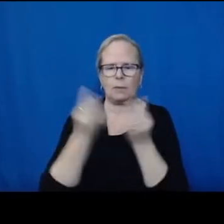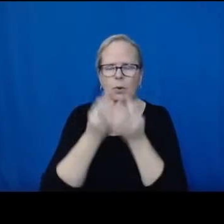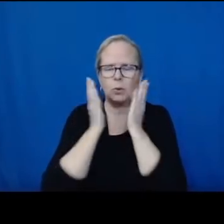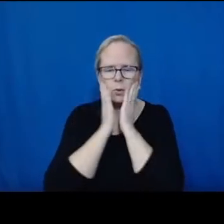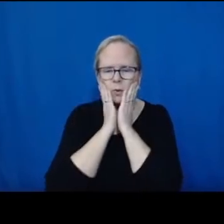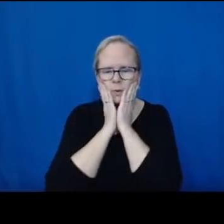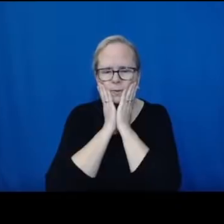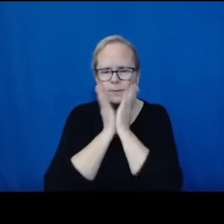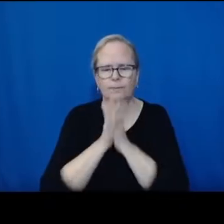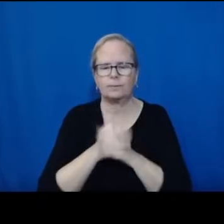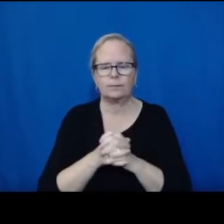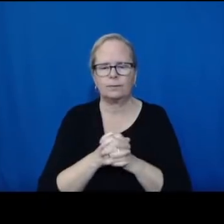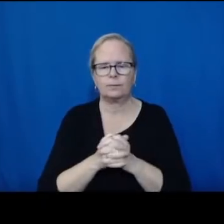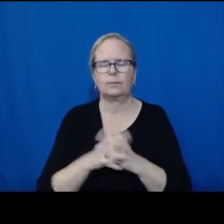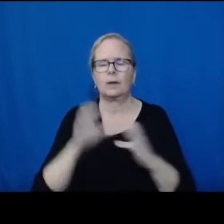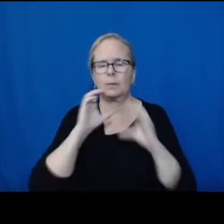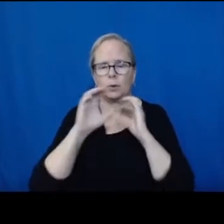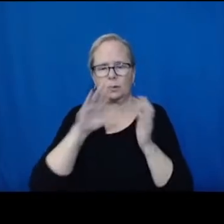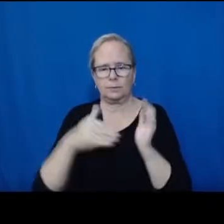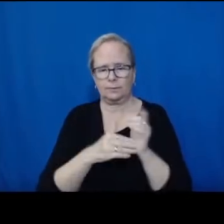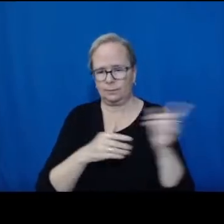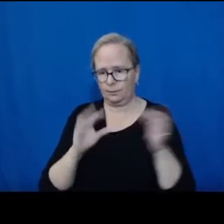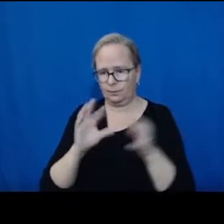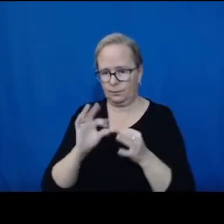Are people coming to you all soon enough?